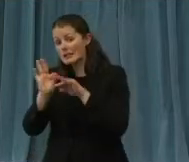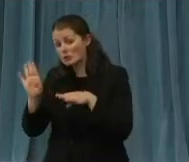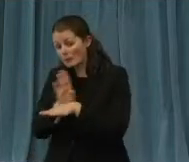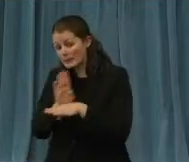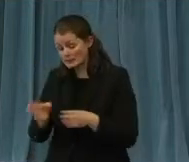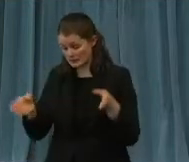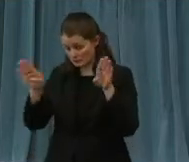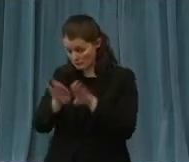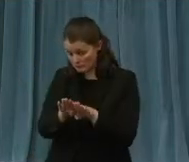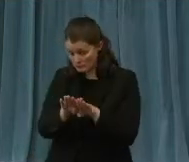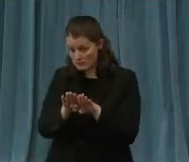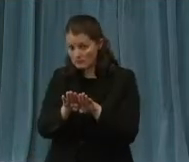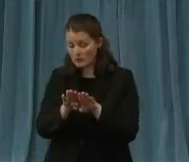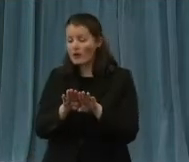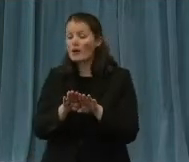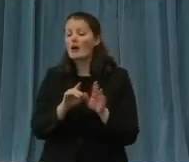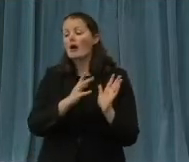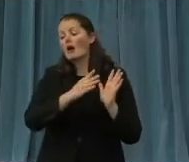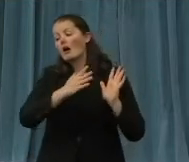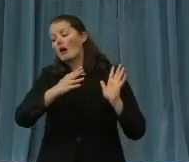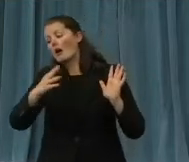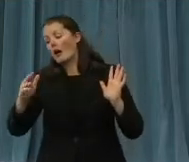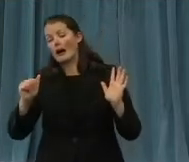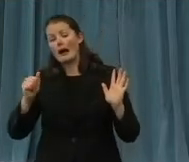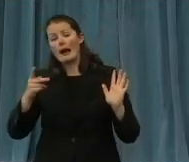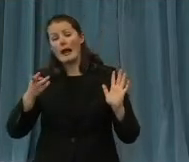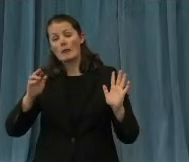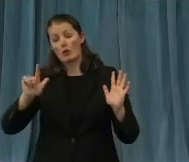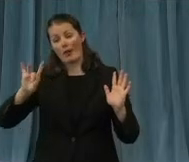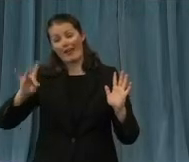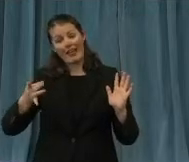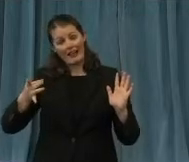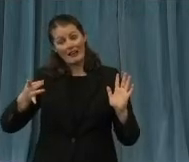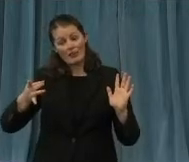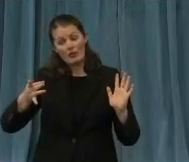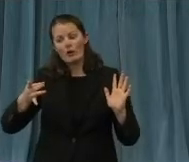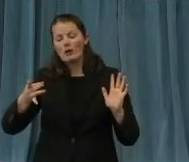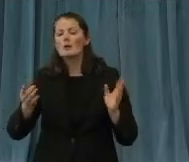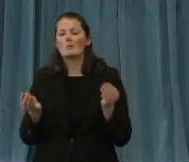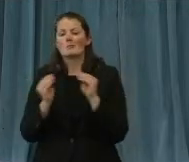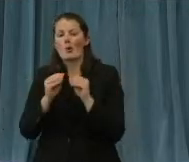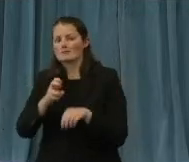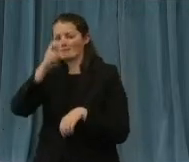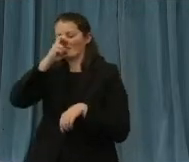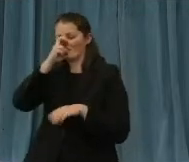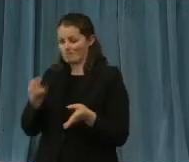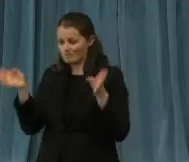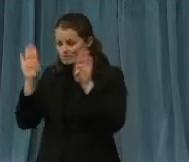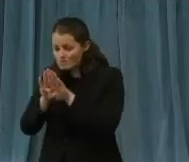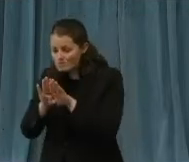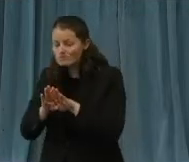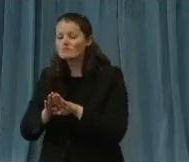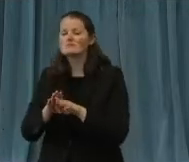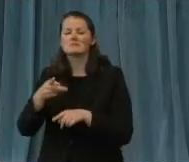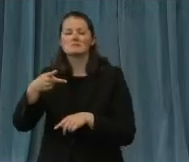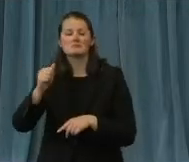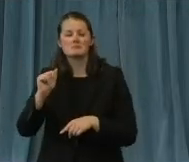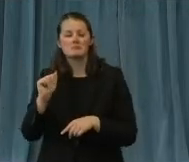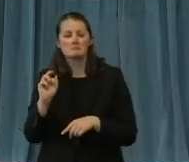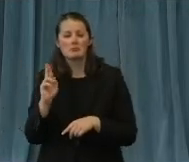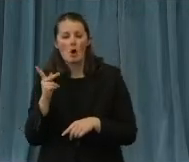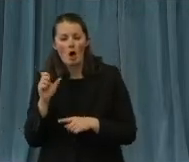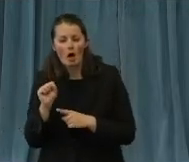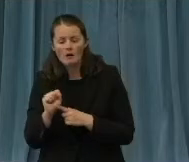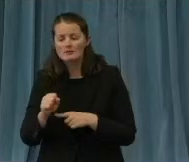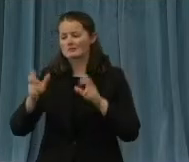March 20th, up until April 8th, where some directives were strengthened to close basketball courts, golf courses, etc.